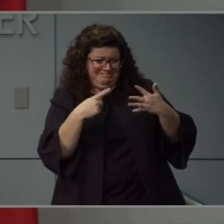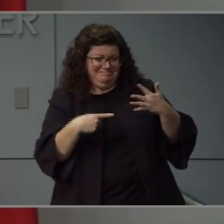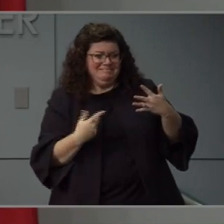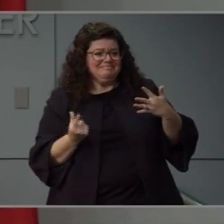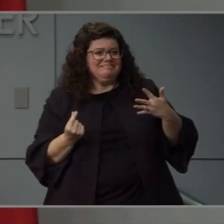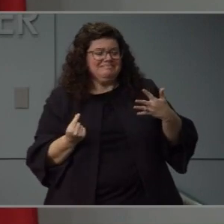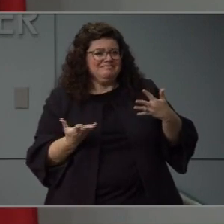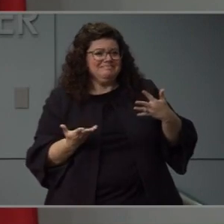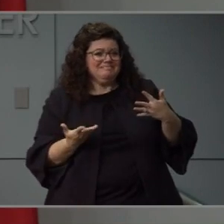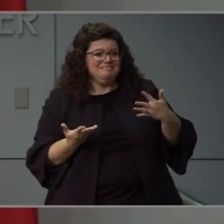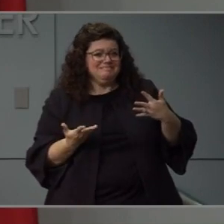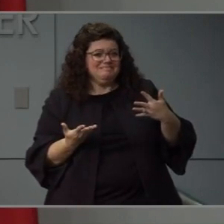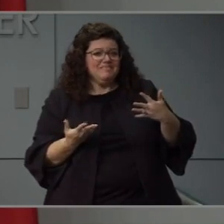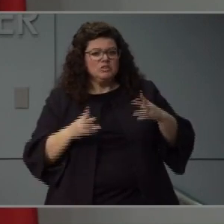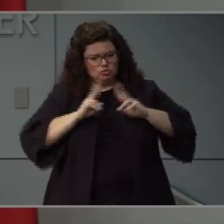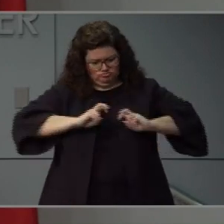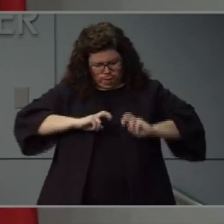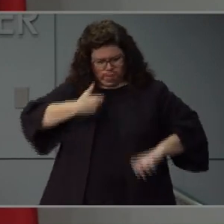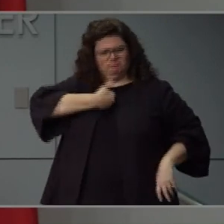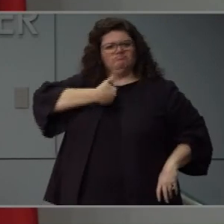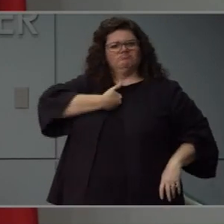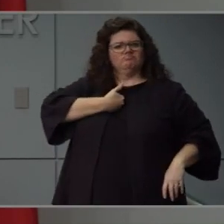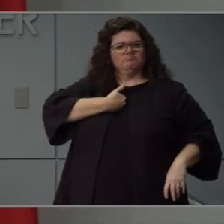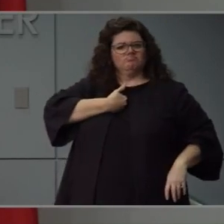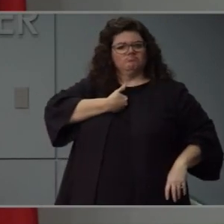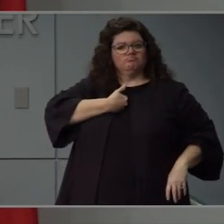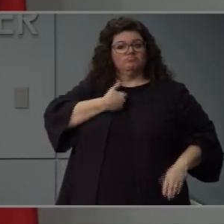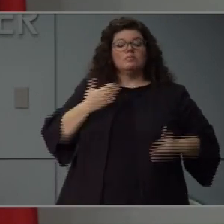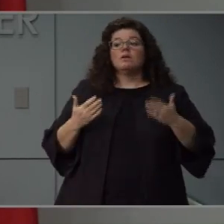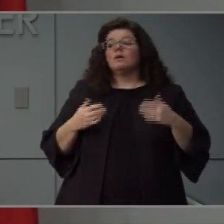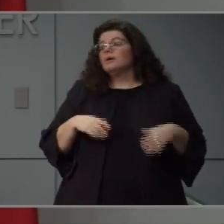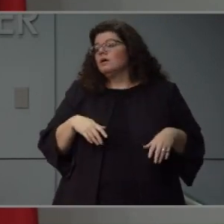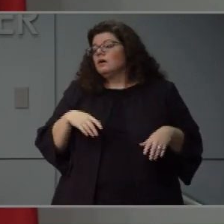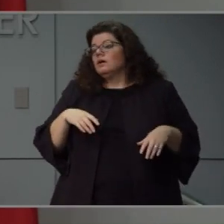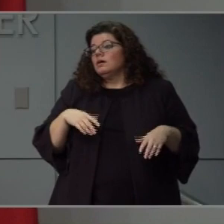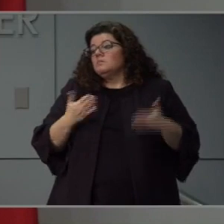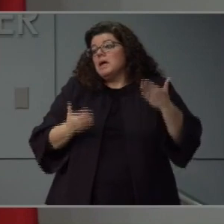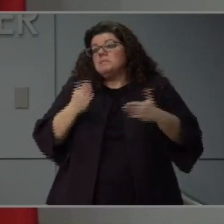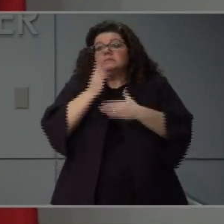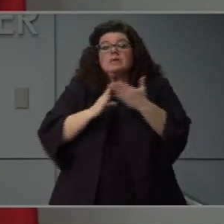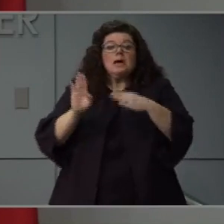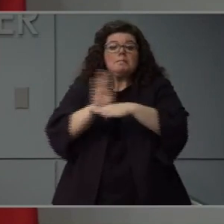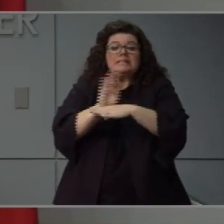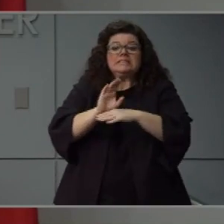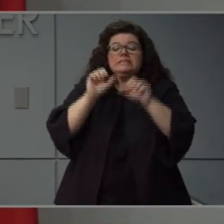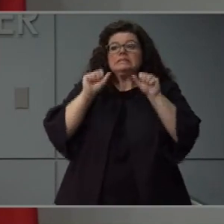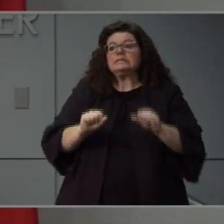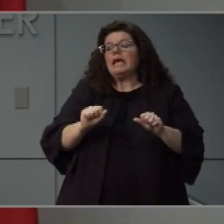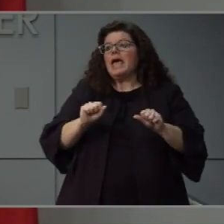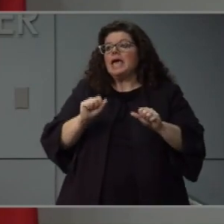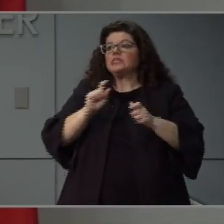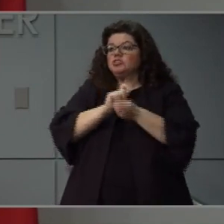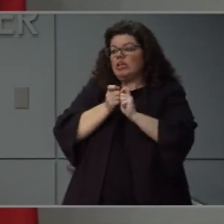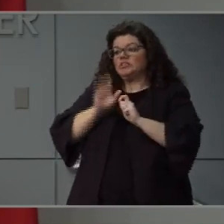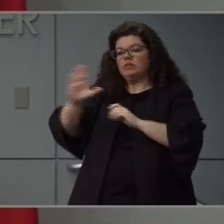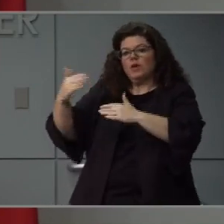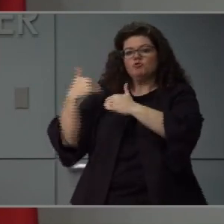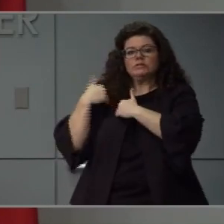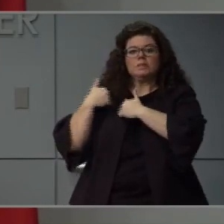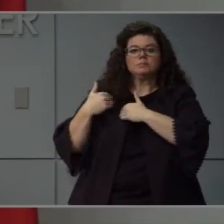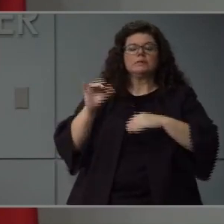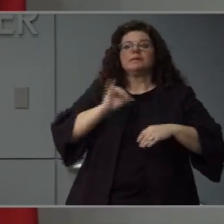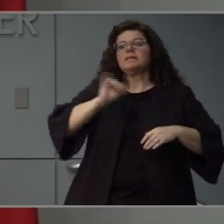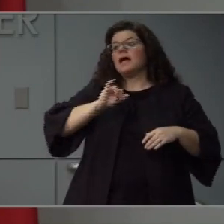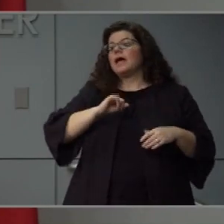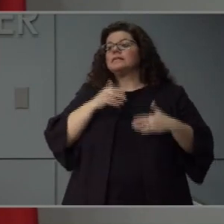the safest ways in which you can? Can you go from maybe a consumer-facing activity to maybe something in the back office, right?